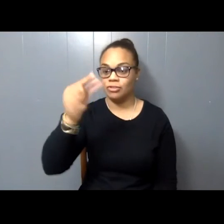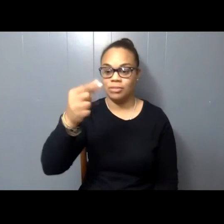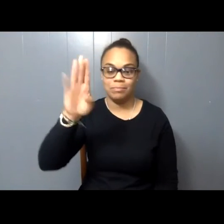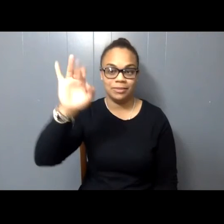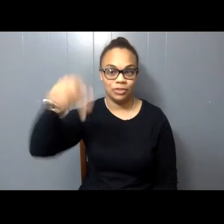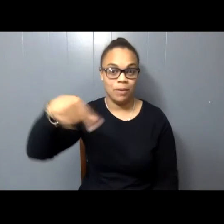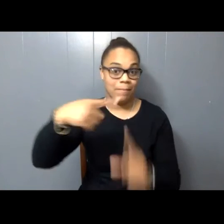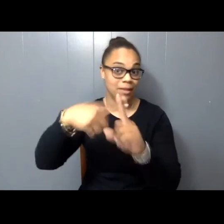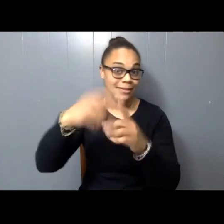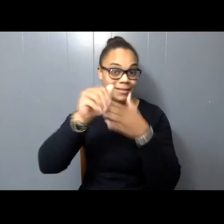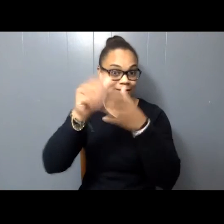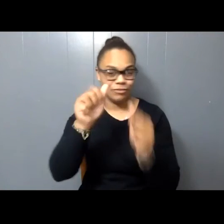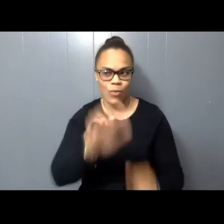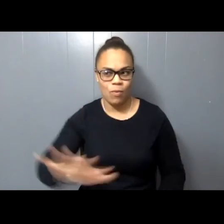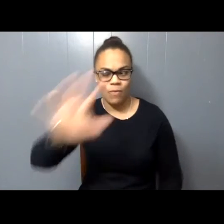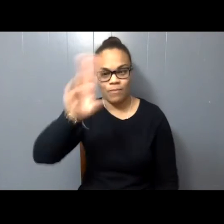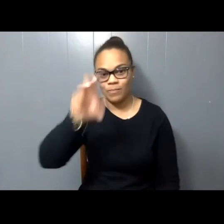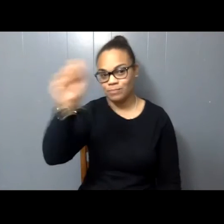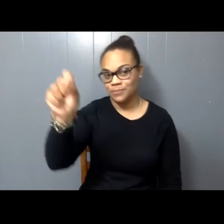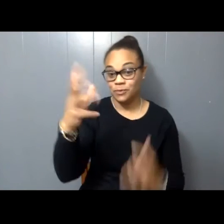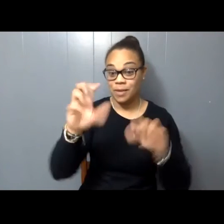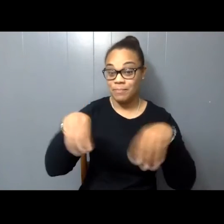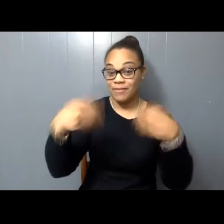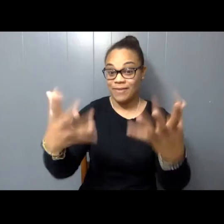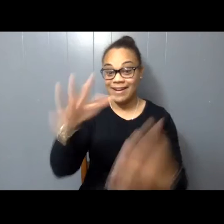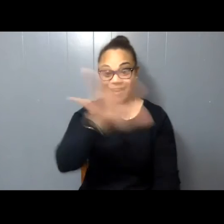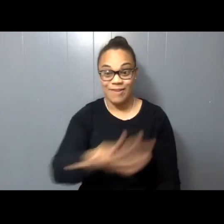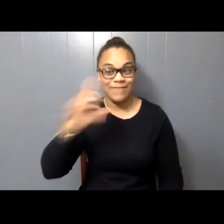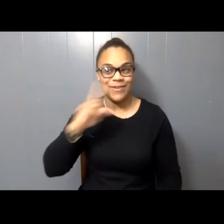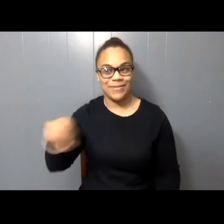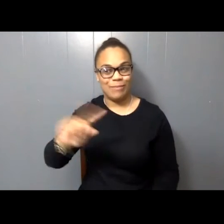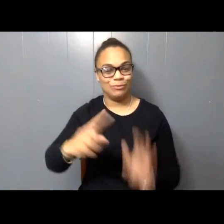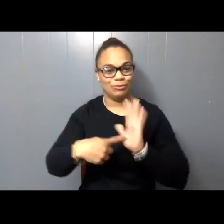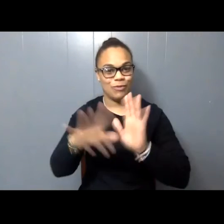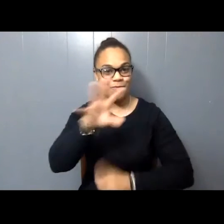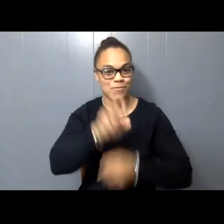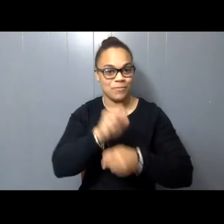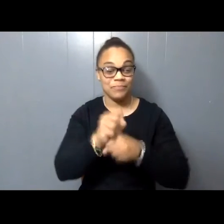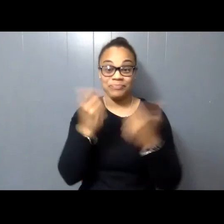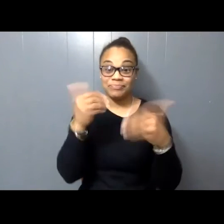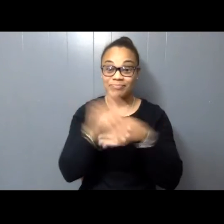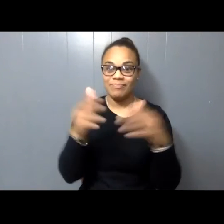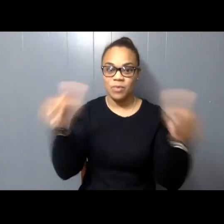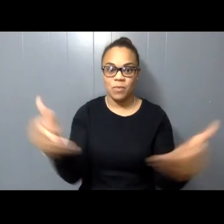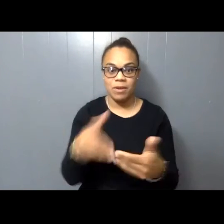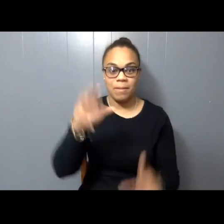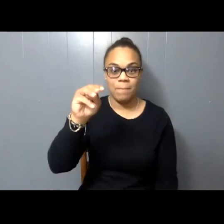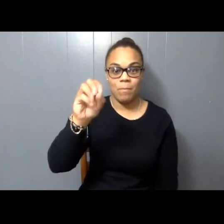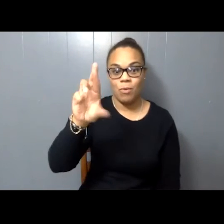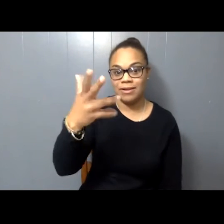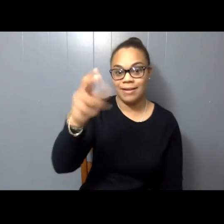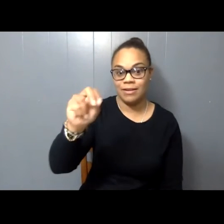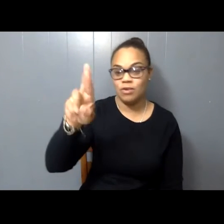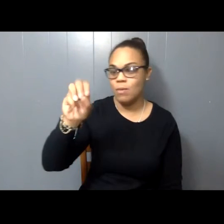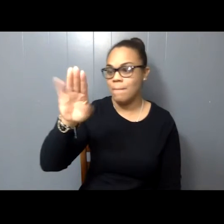and provide them with a platform to showcase their work. Tonight, we welcome Morgan Robertson to discuss what it takes to become an